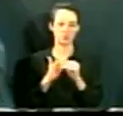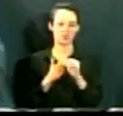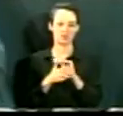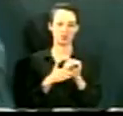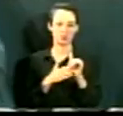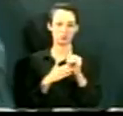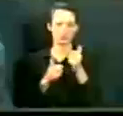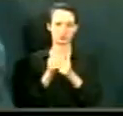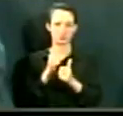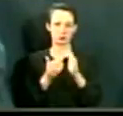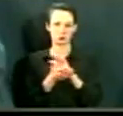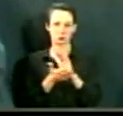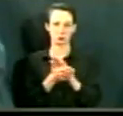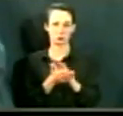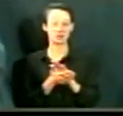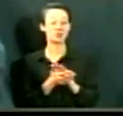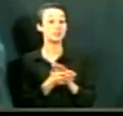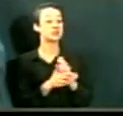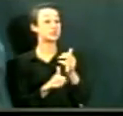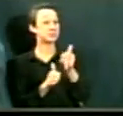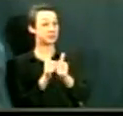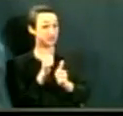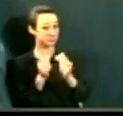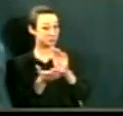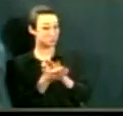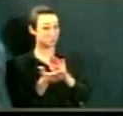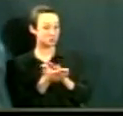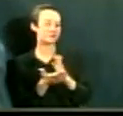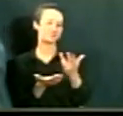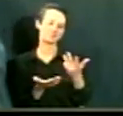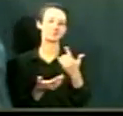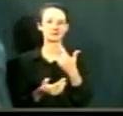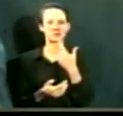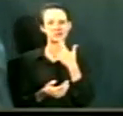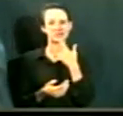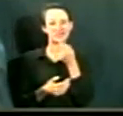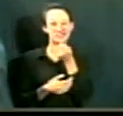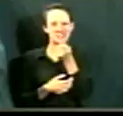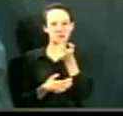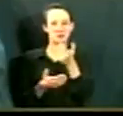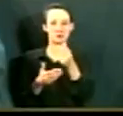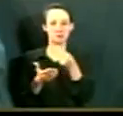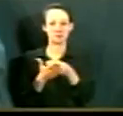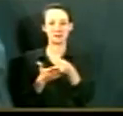just saying, it's just a lot of money, Mr. Coates, and I'm not trying to be,